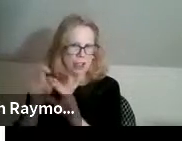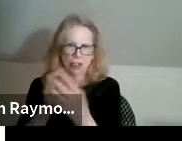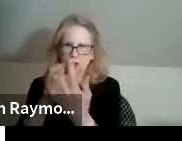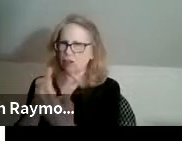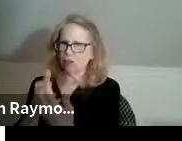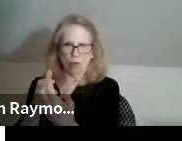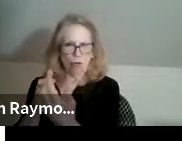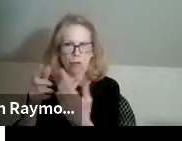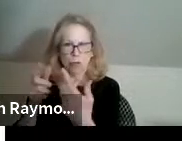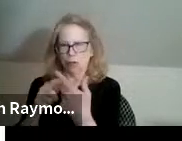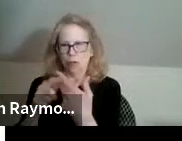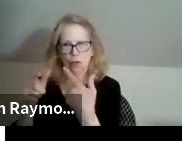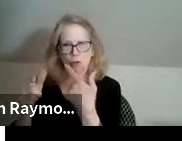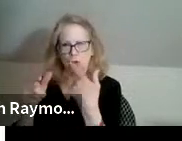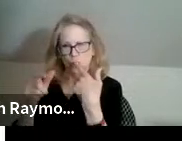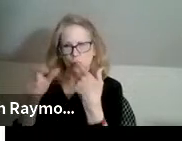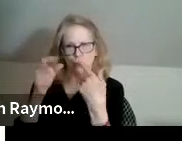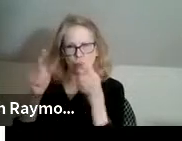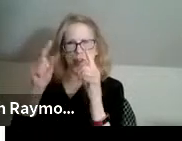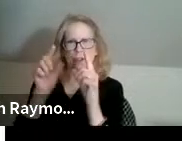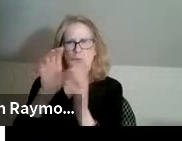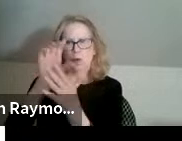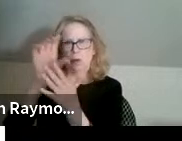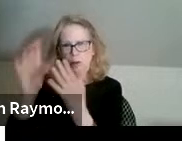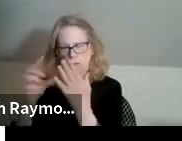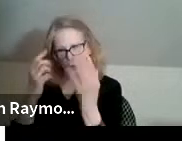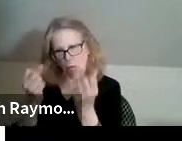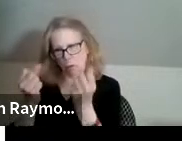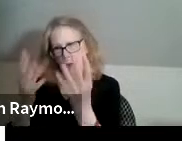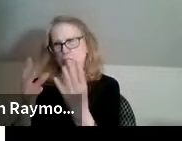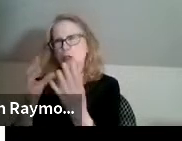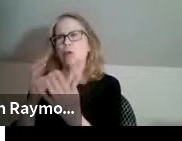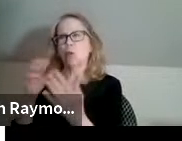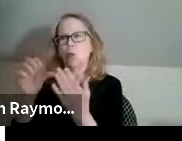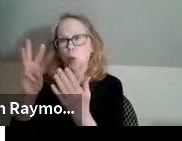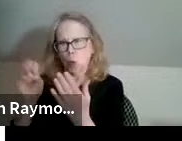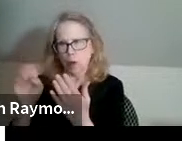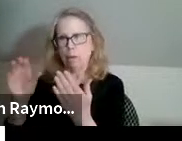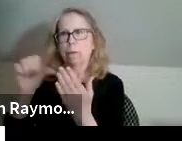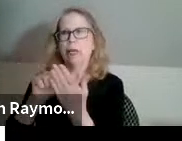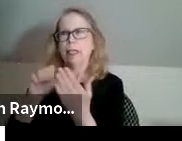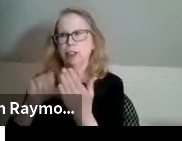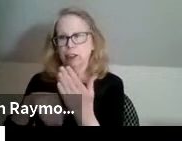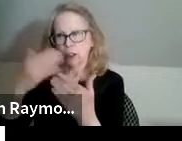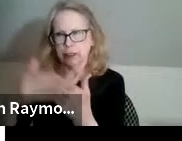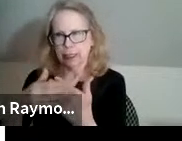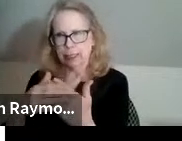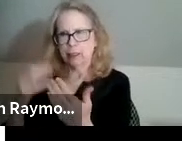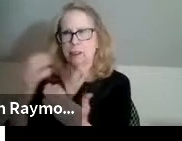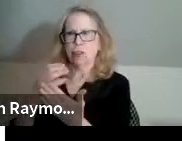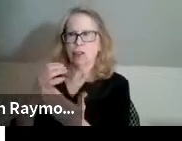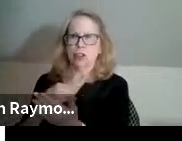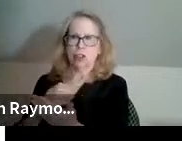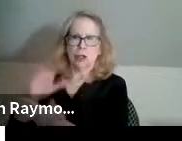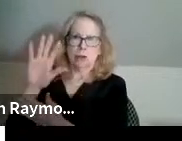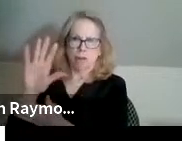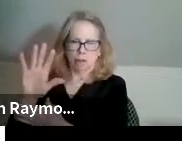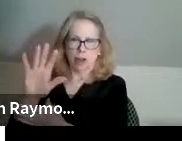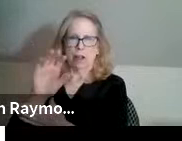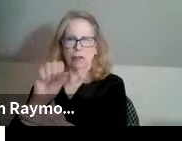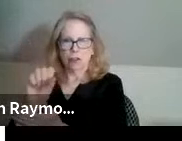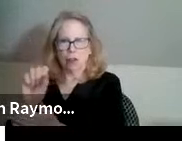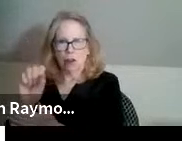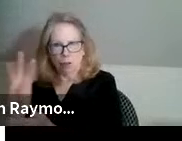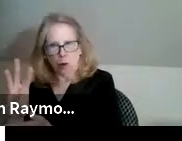conform to success criteria for multiple web pages. Moving on, Chapter 5, Software. These